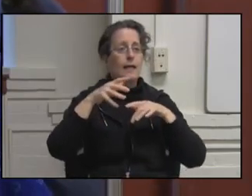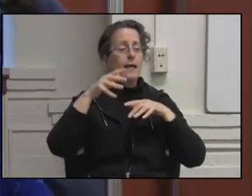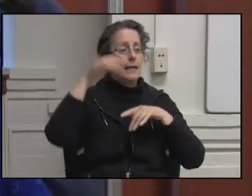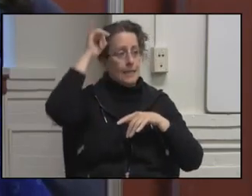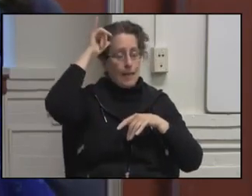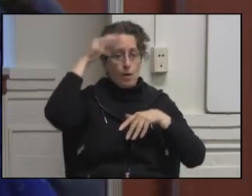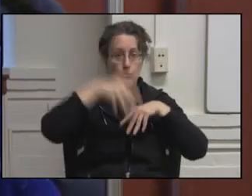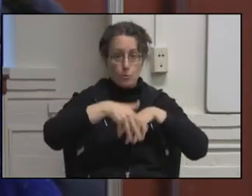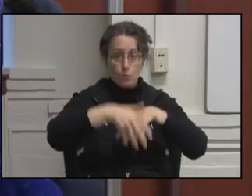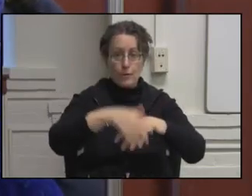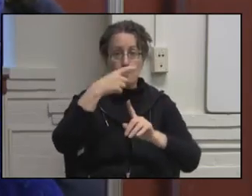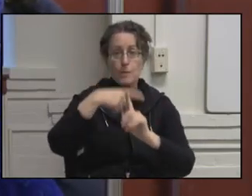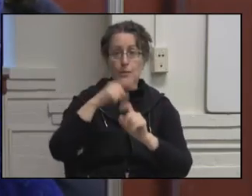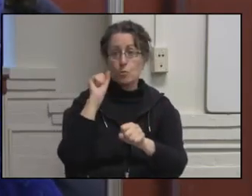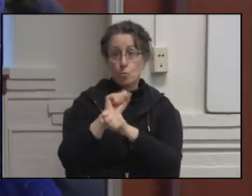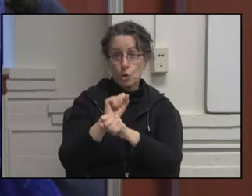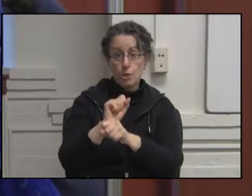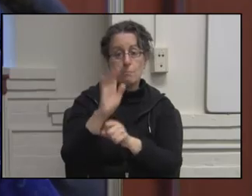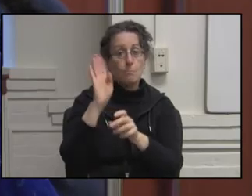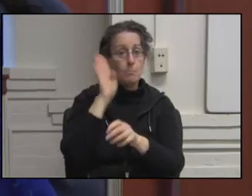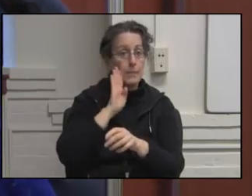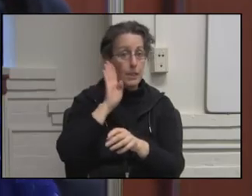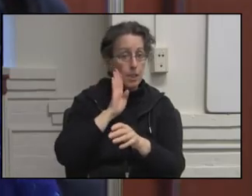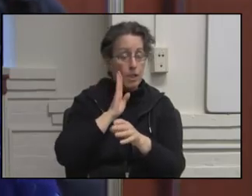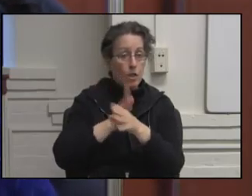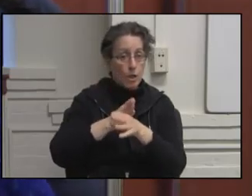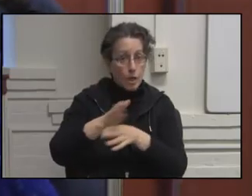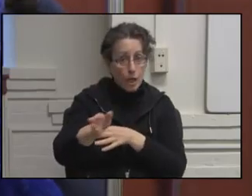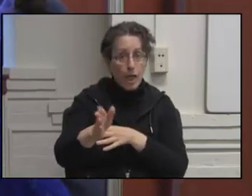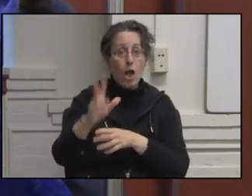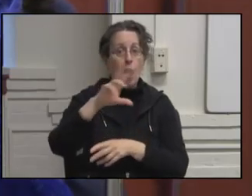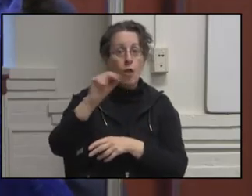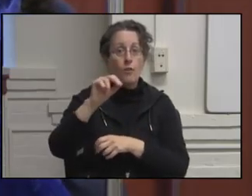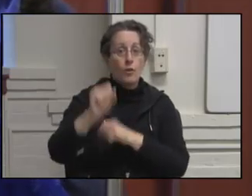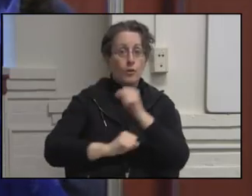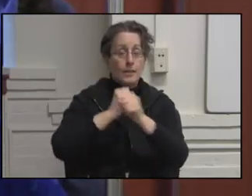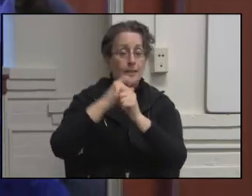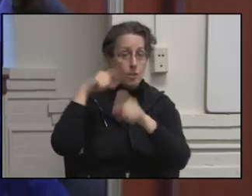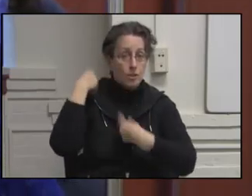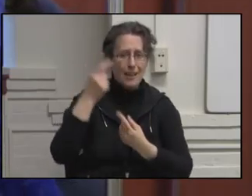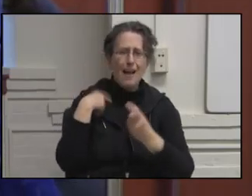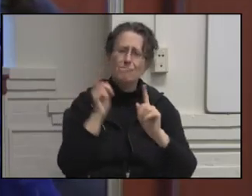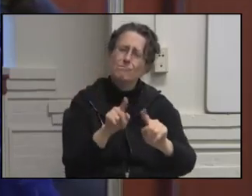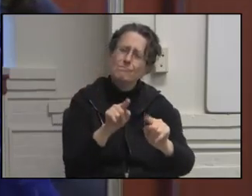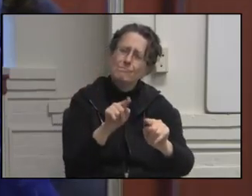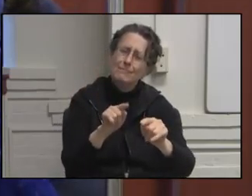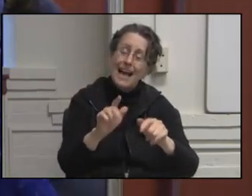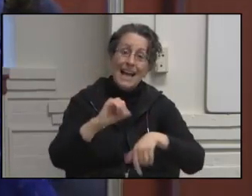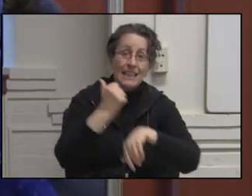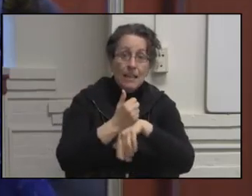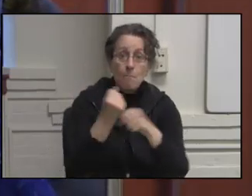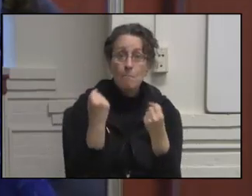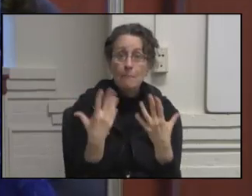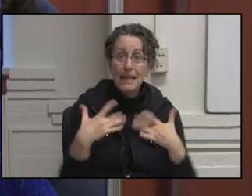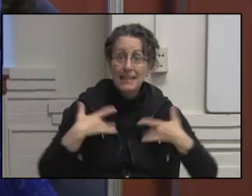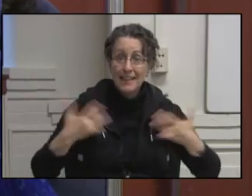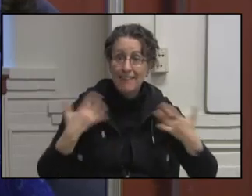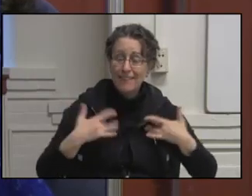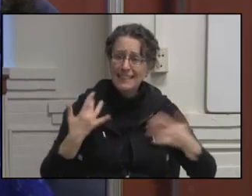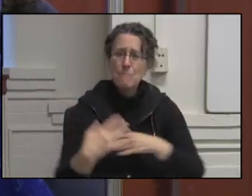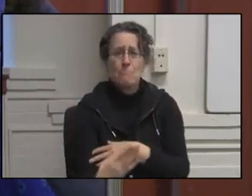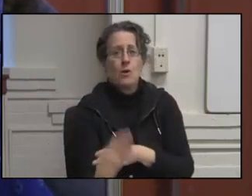having attended umpteen million beer events where I had to set up in the morning. And it really helped when we could have